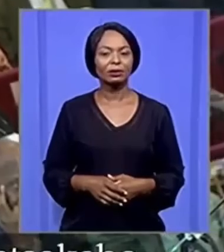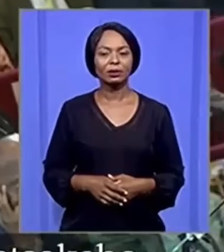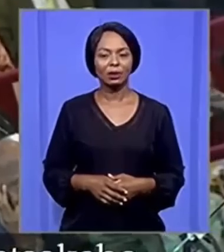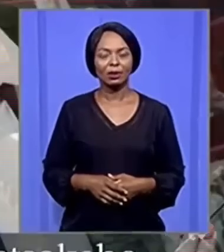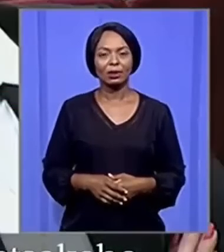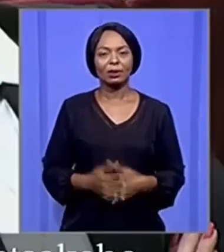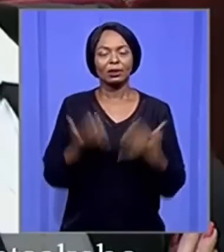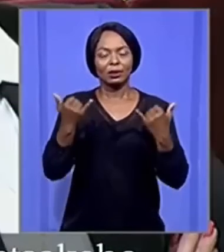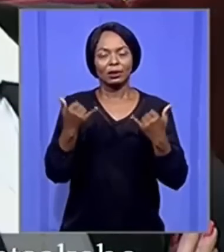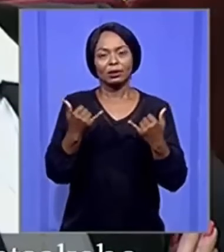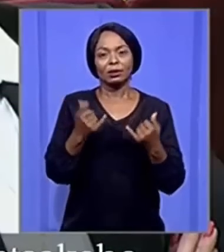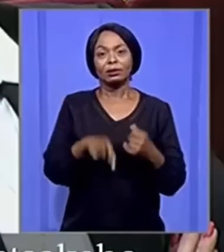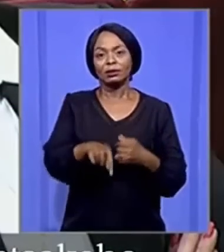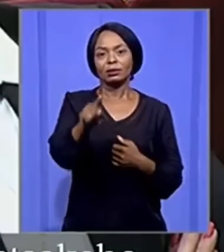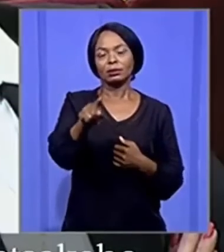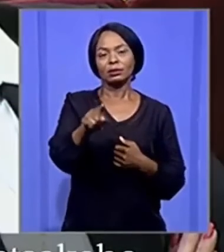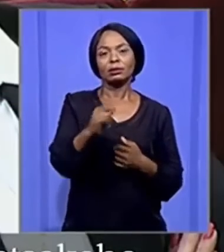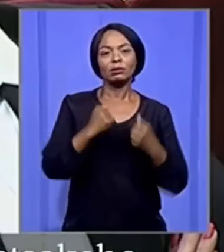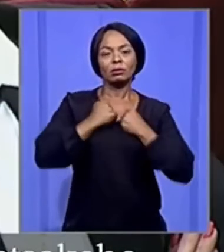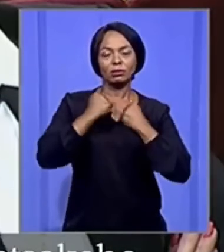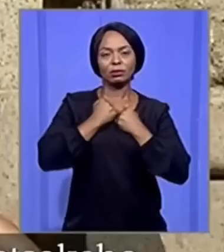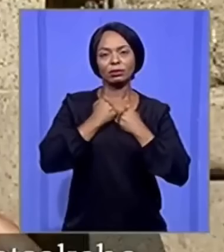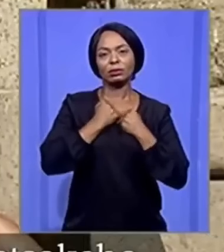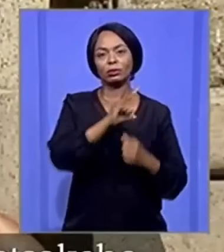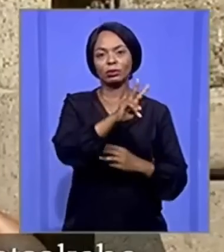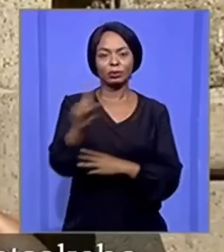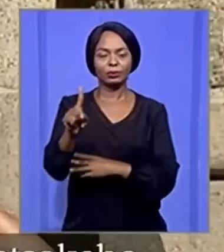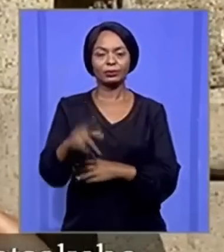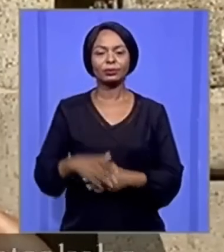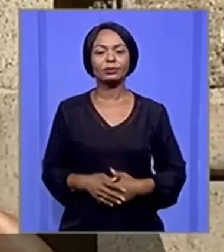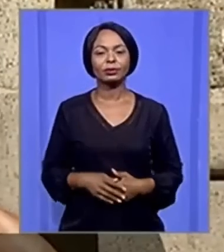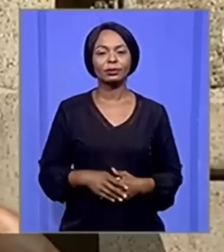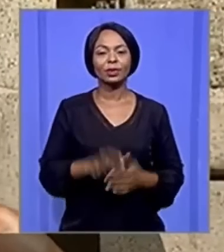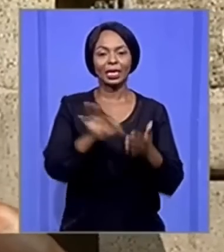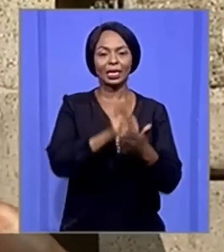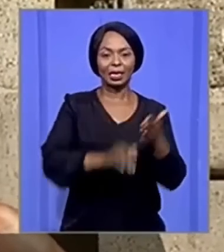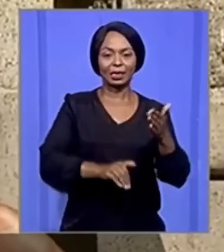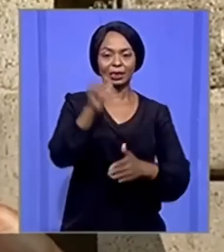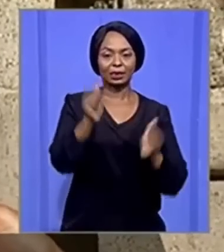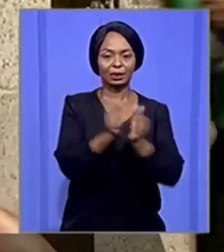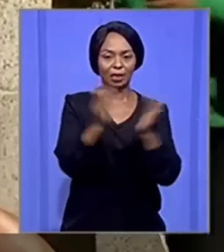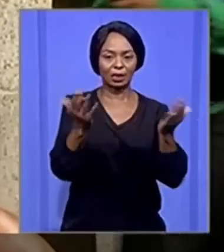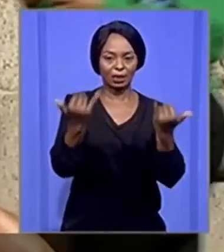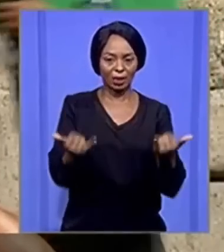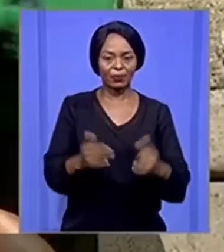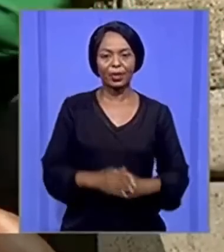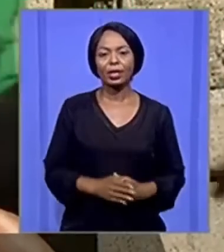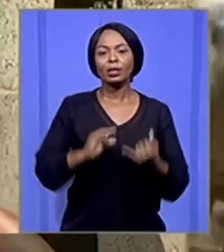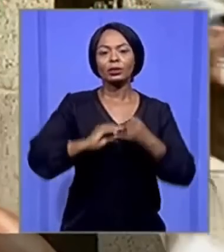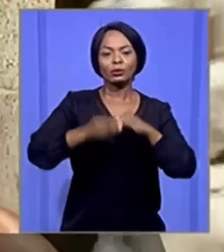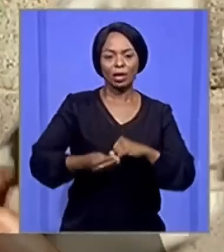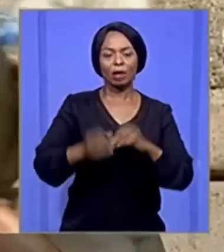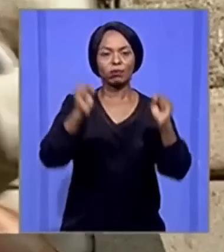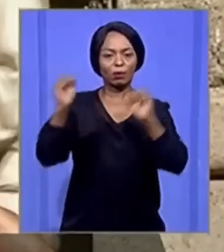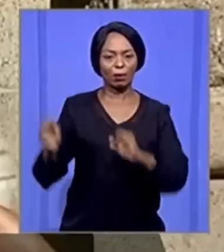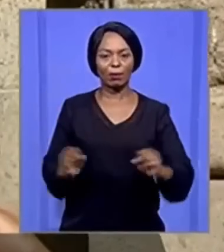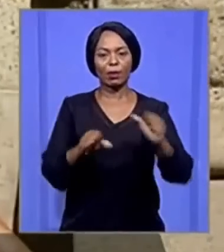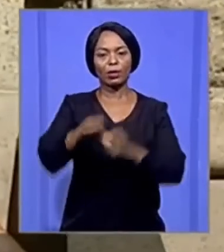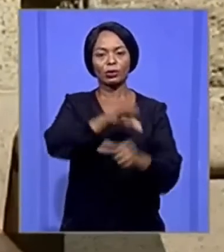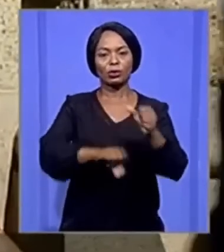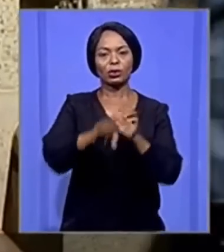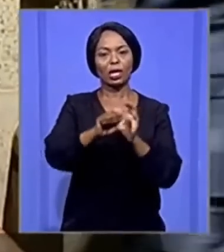ka motsheganong a le 29. It's an elections budget. They try to talk about increasing social grants. The